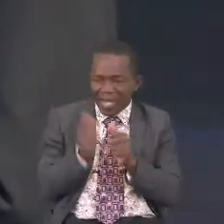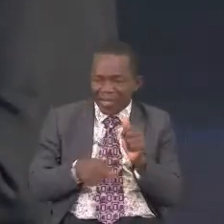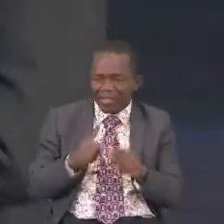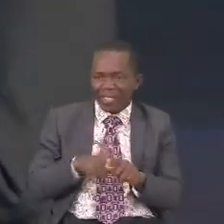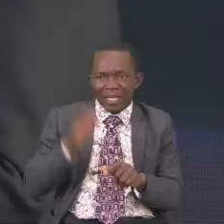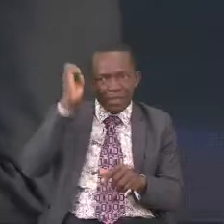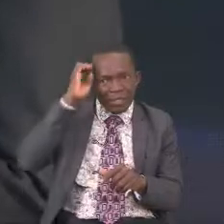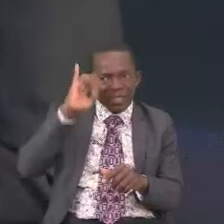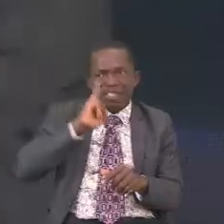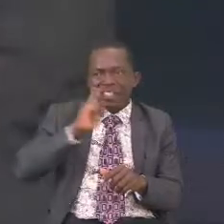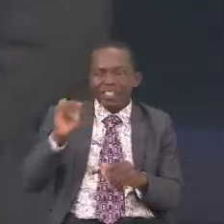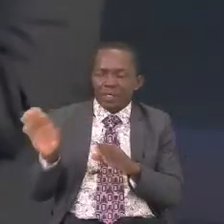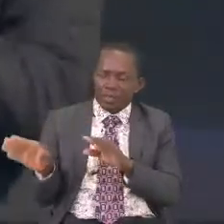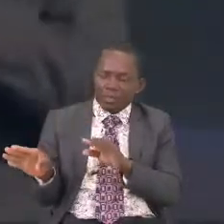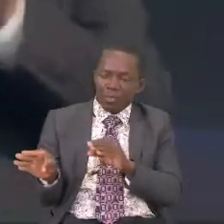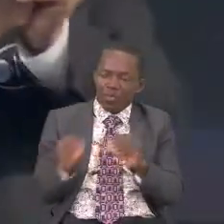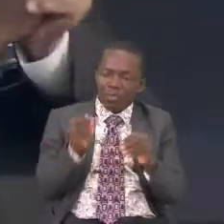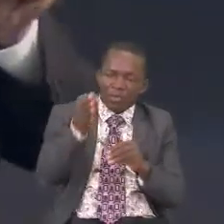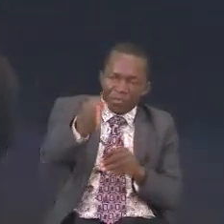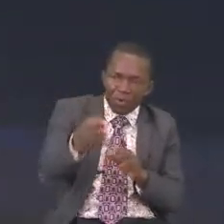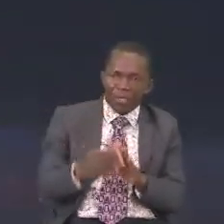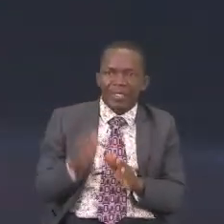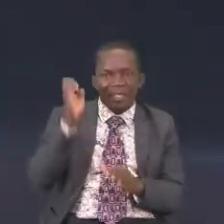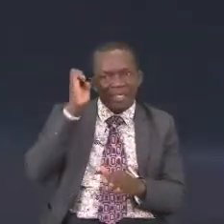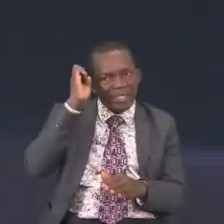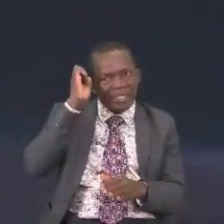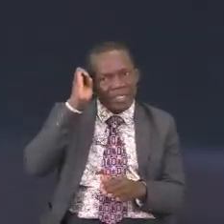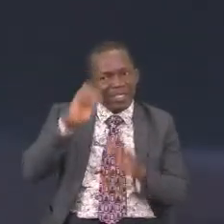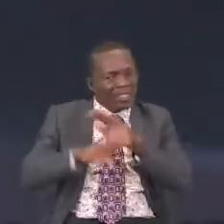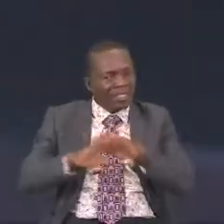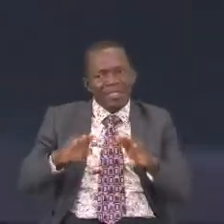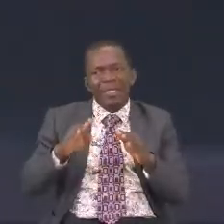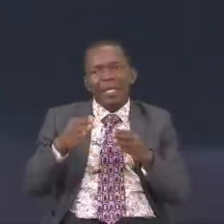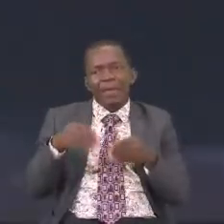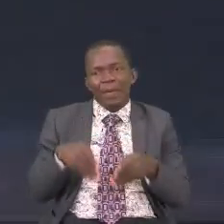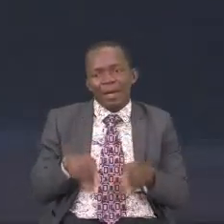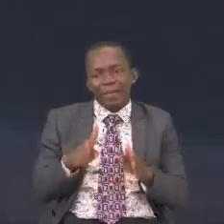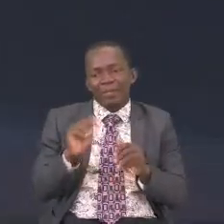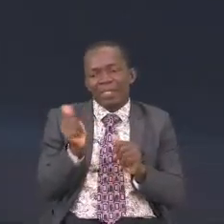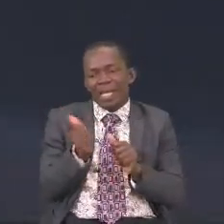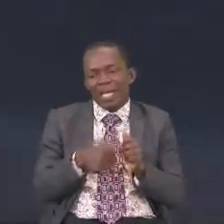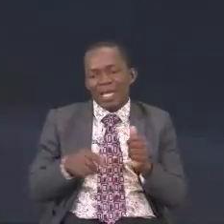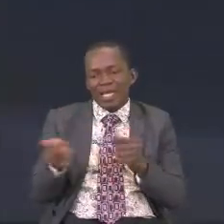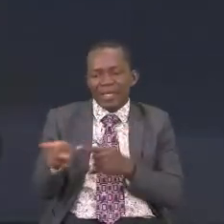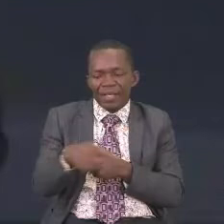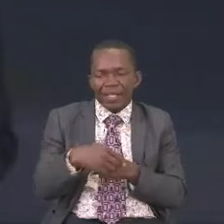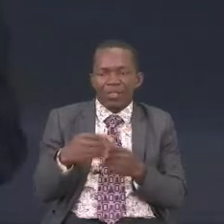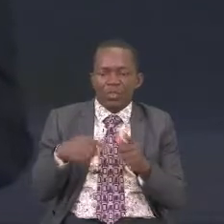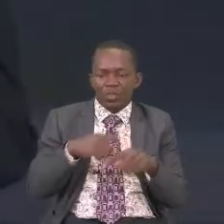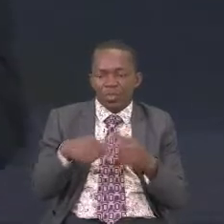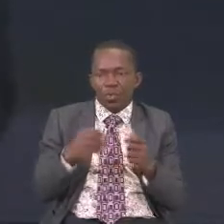every time he was advancing, he did not allow a day to go. There is planning. There's